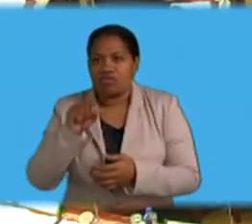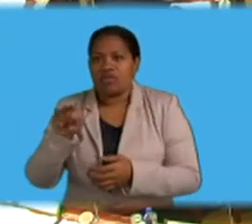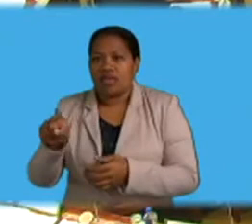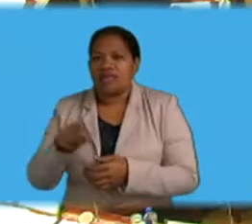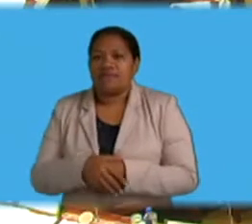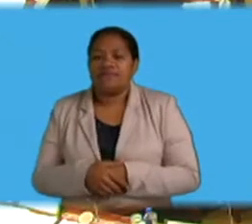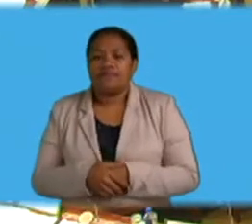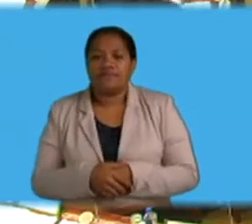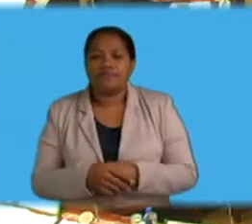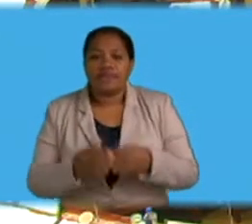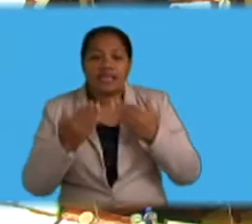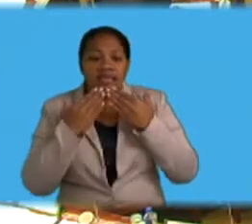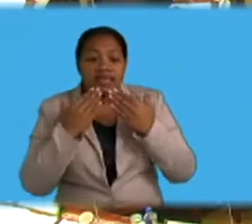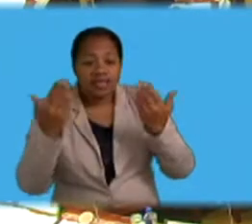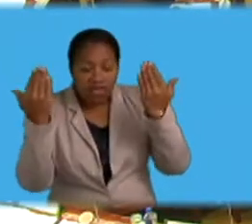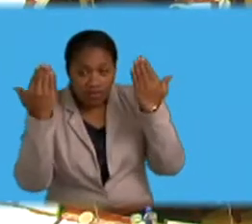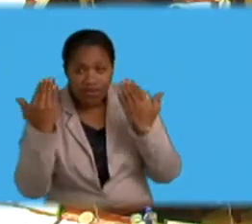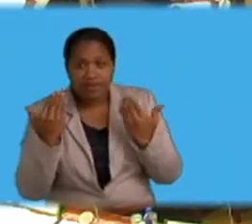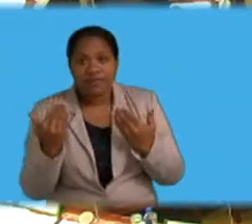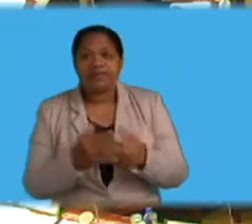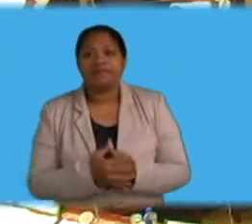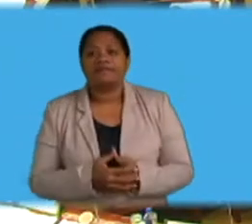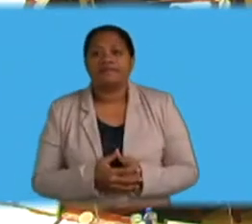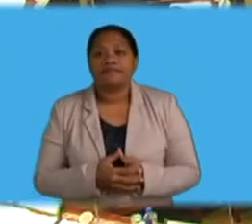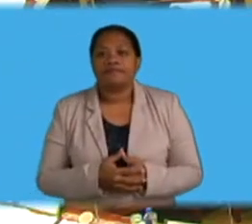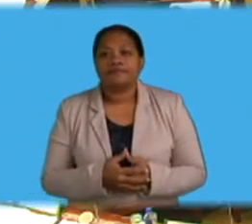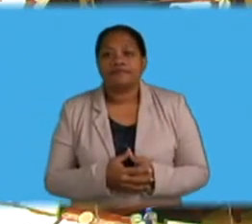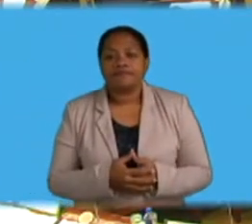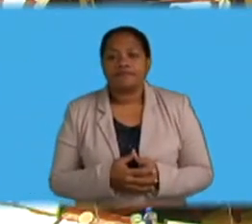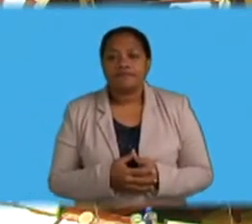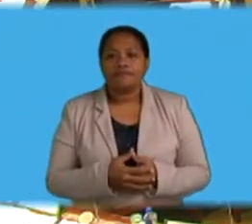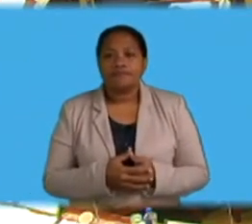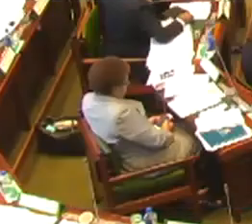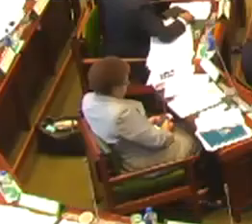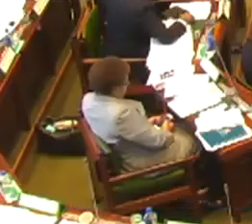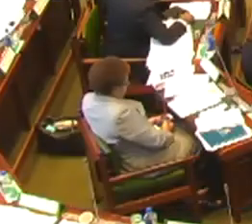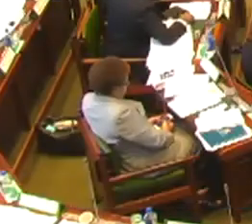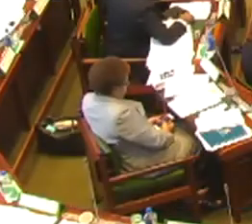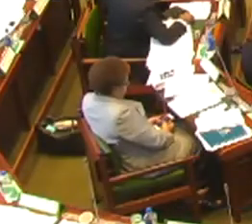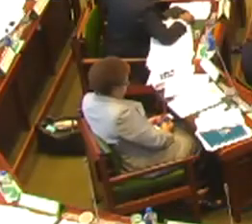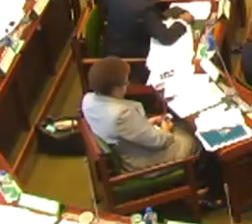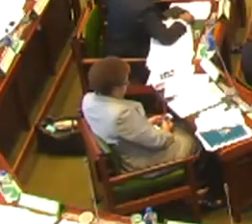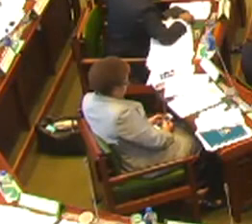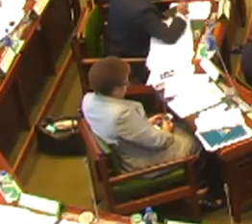you, Madam Speaker. Madam Speaker, you know, the way this